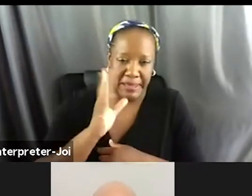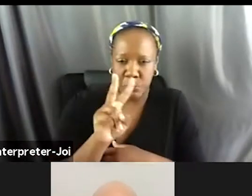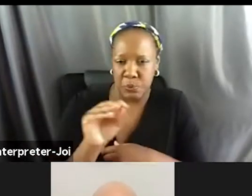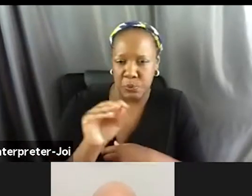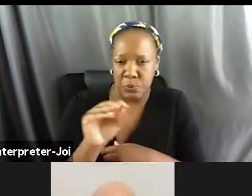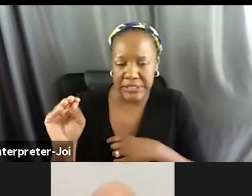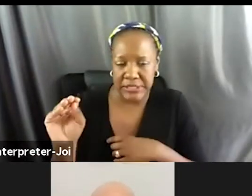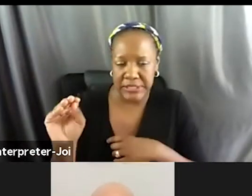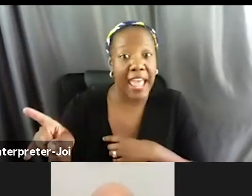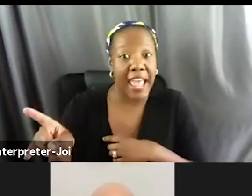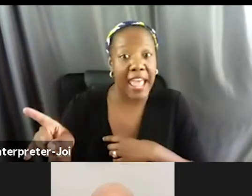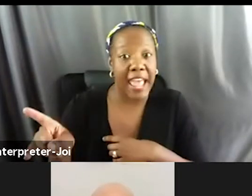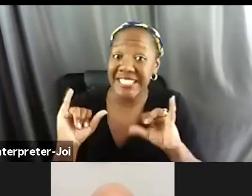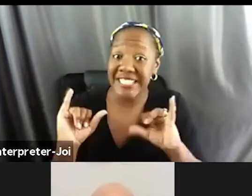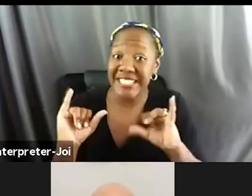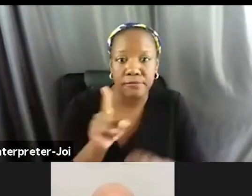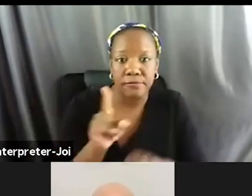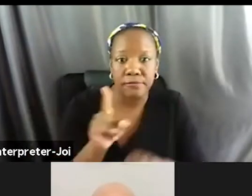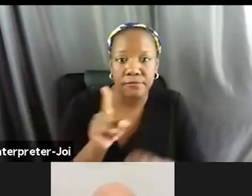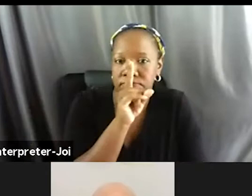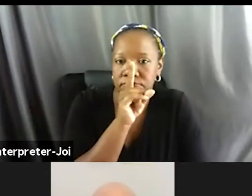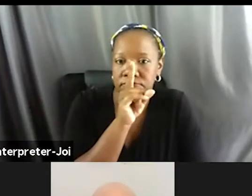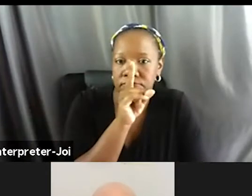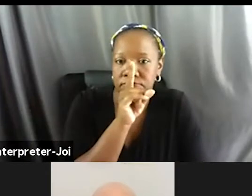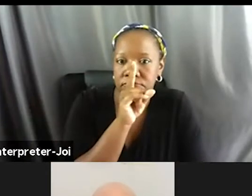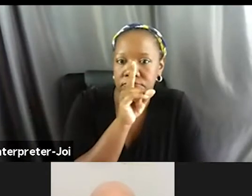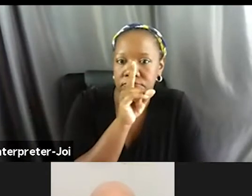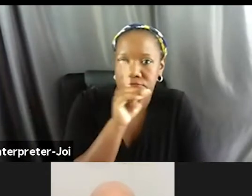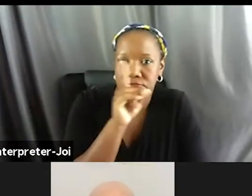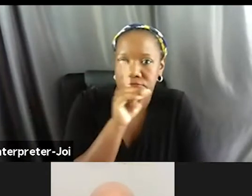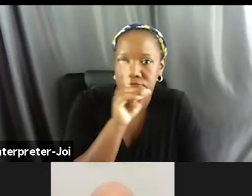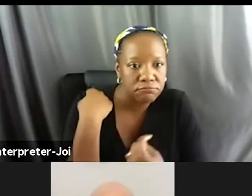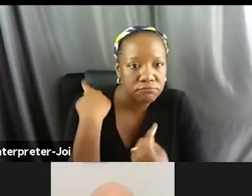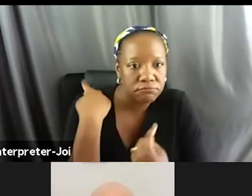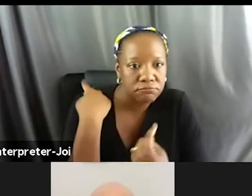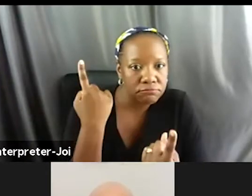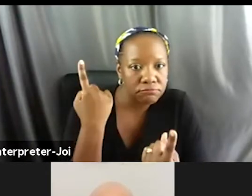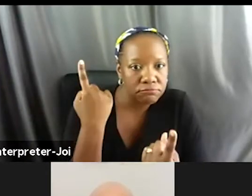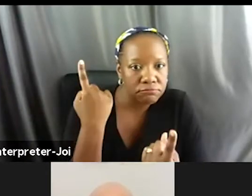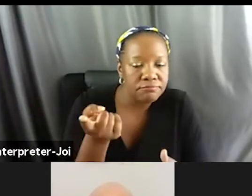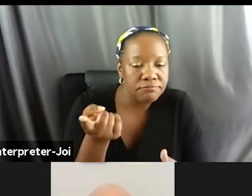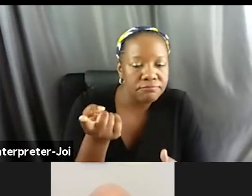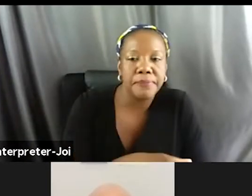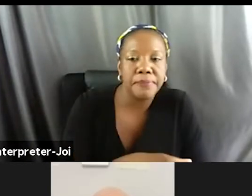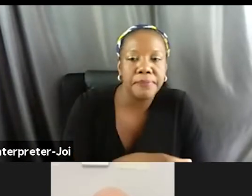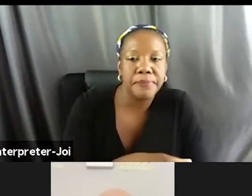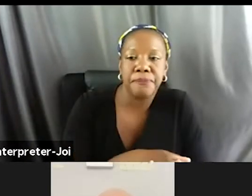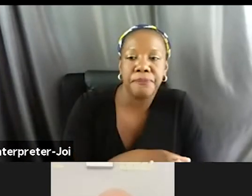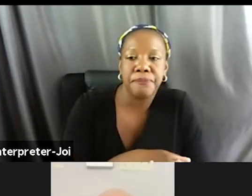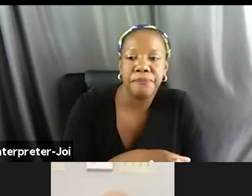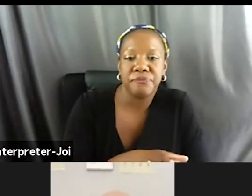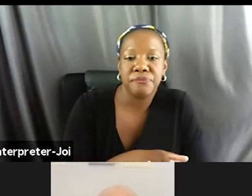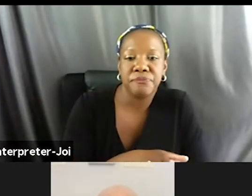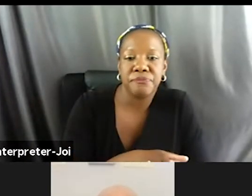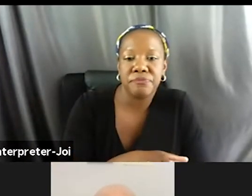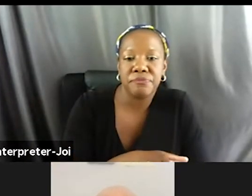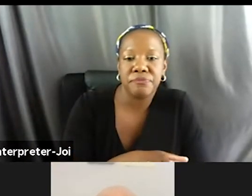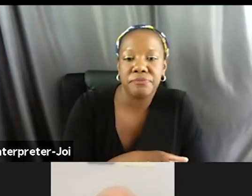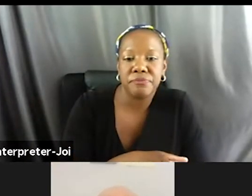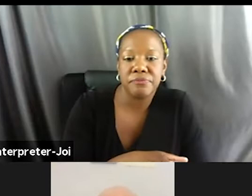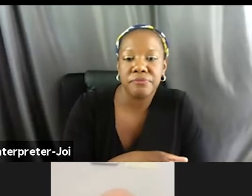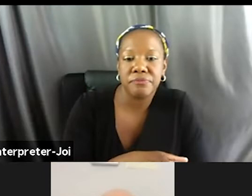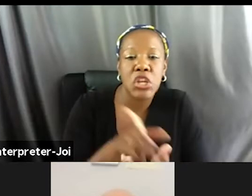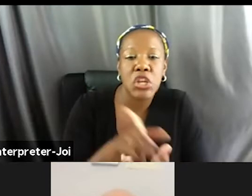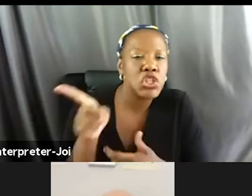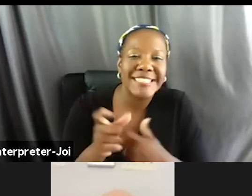and she still hasn't said a word about it till today. And she's a big advocate for long